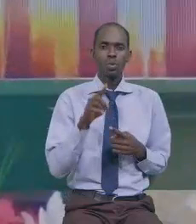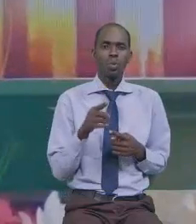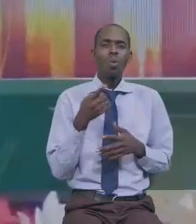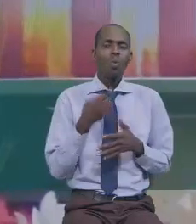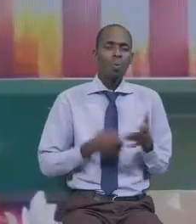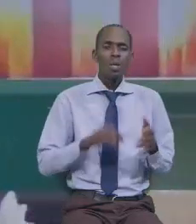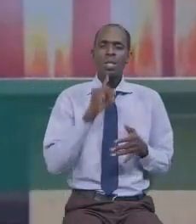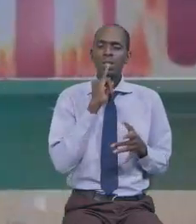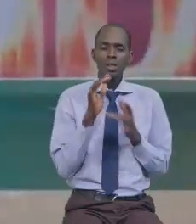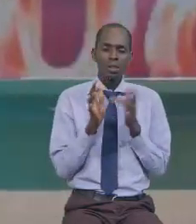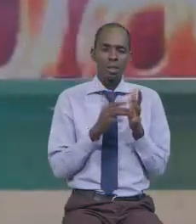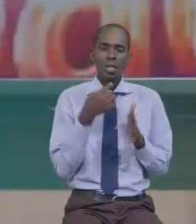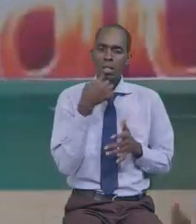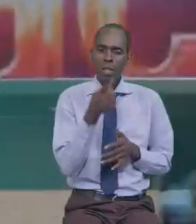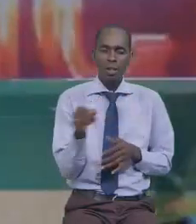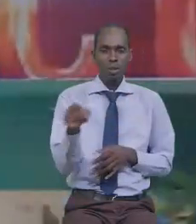you today?